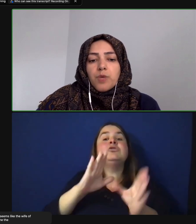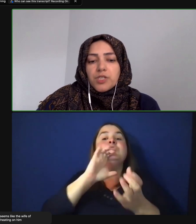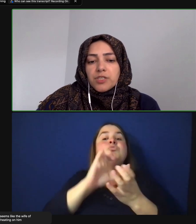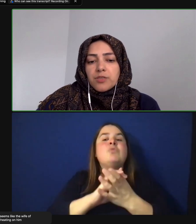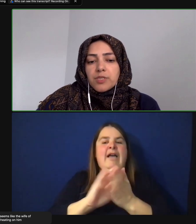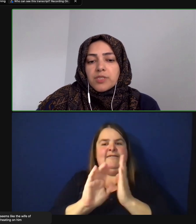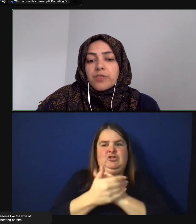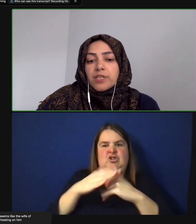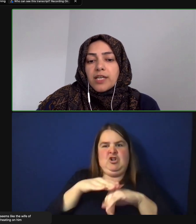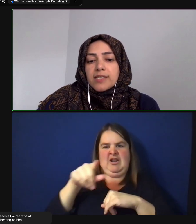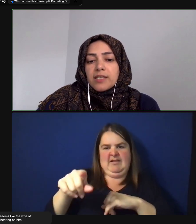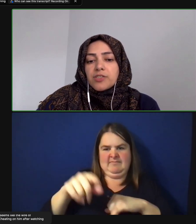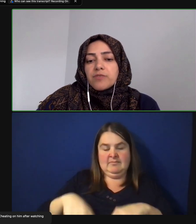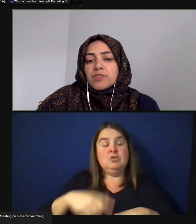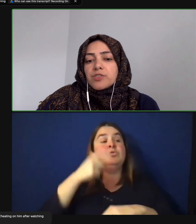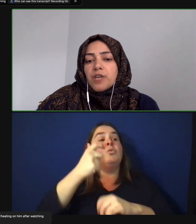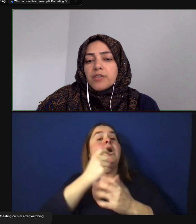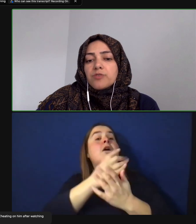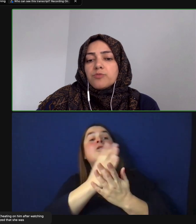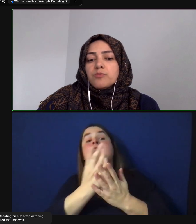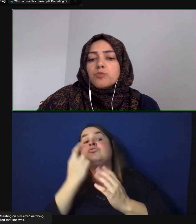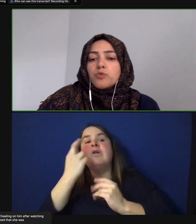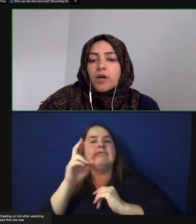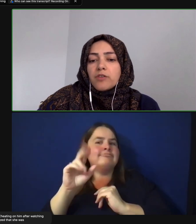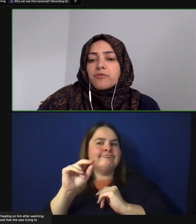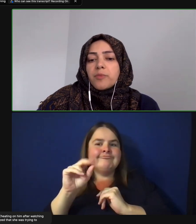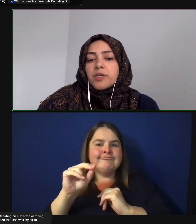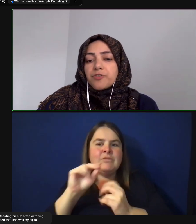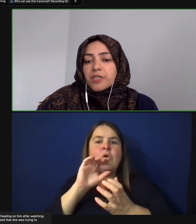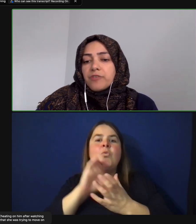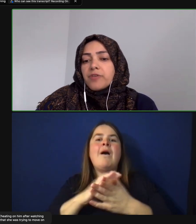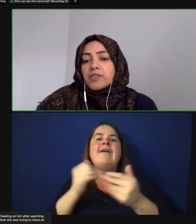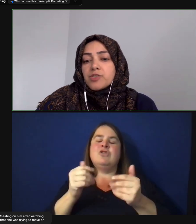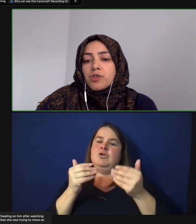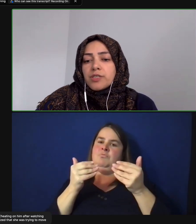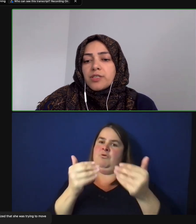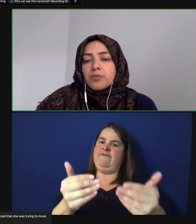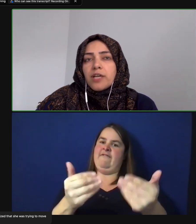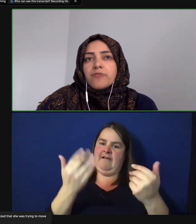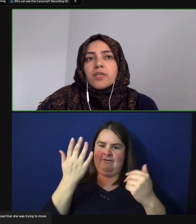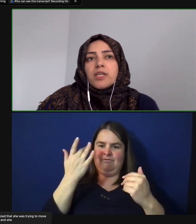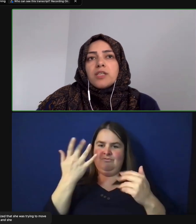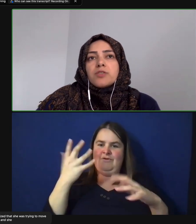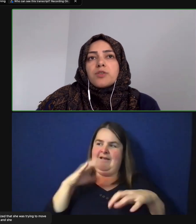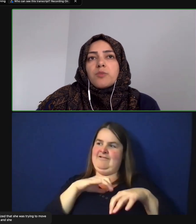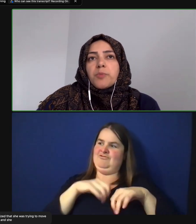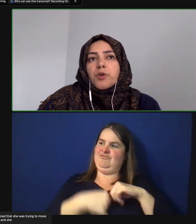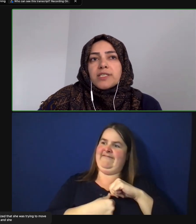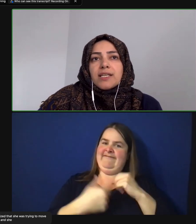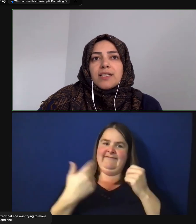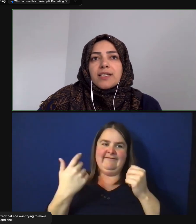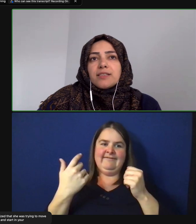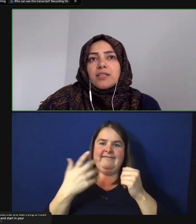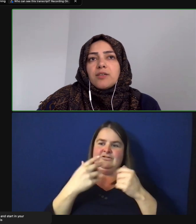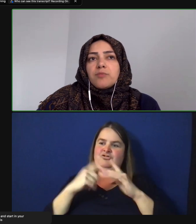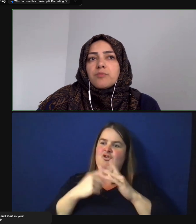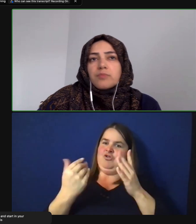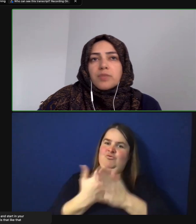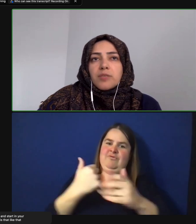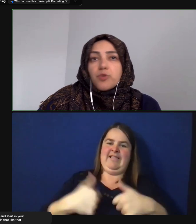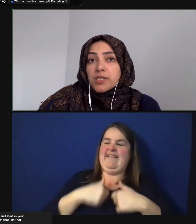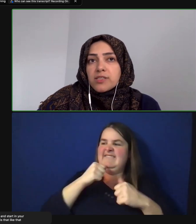After watching the twist, we realized that she was trying to move on from her grief and start a new life. So my point is that like